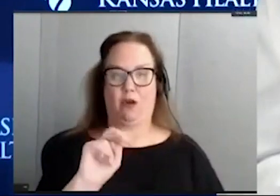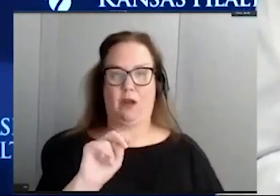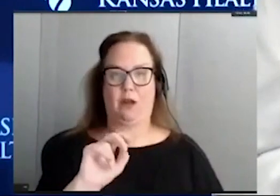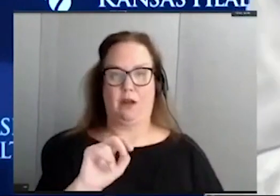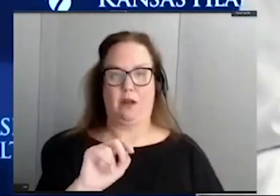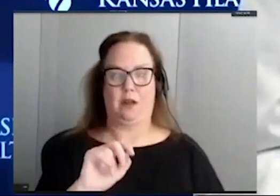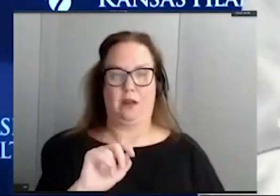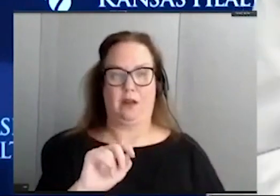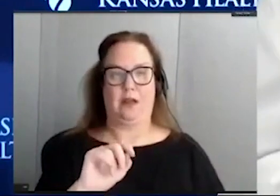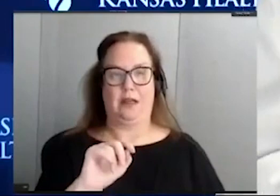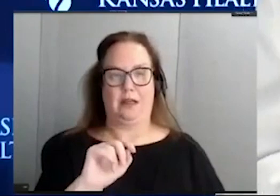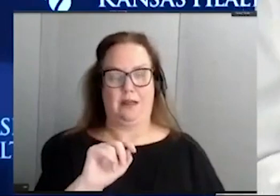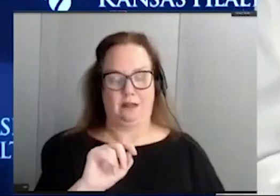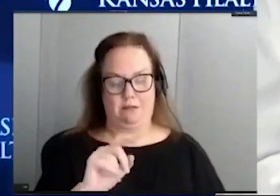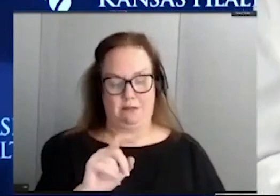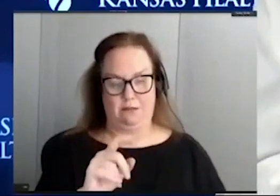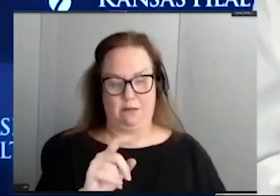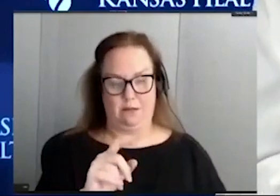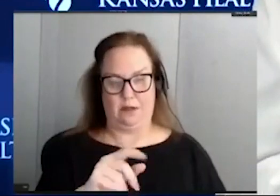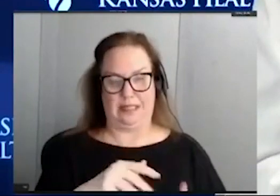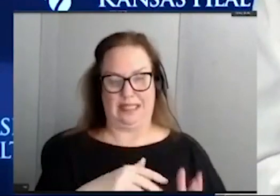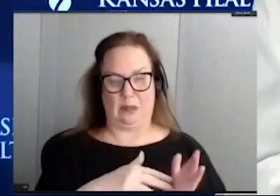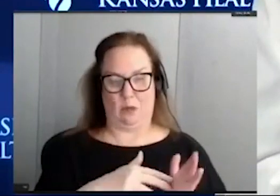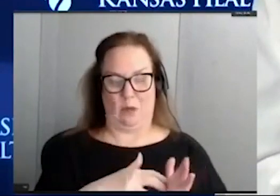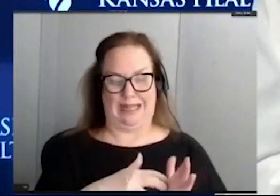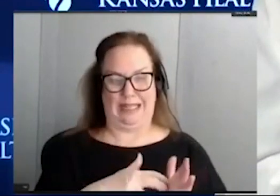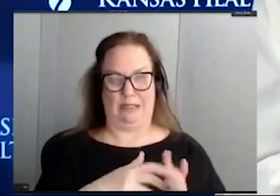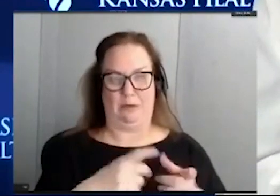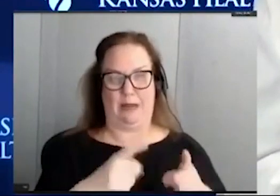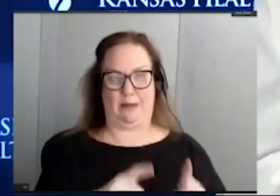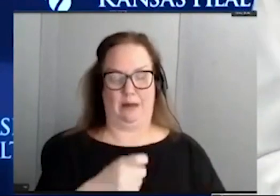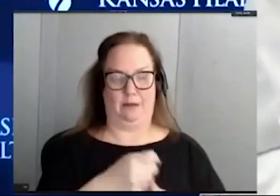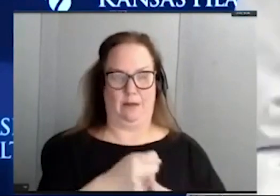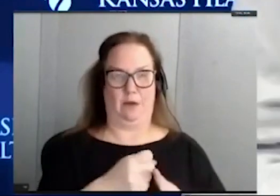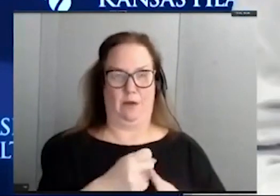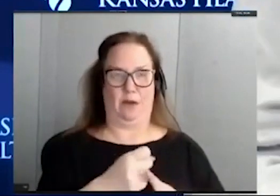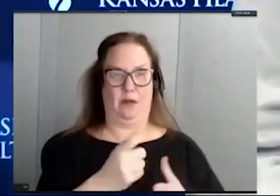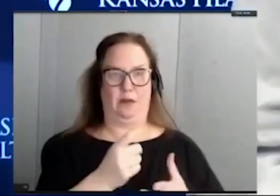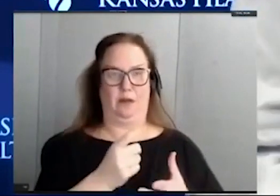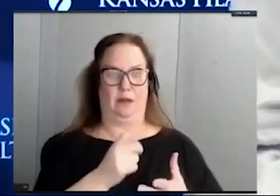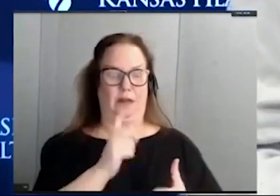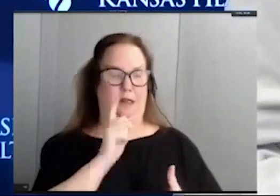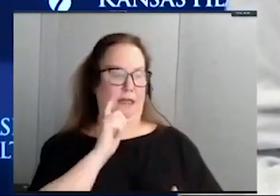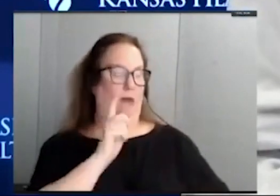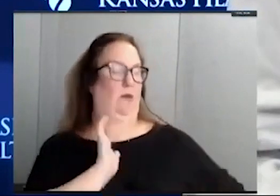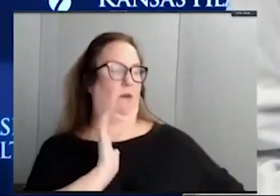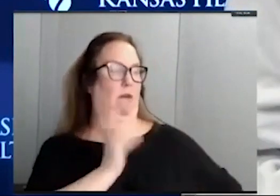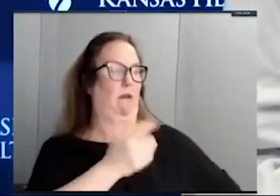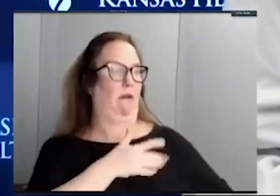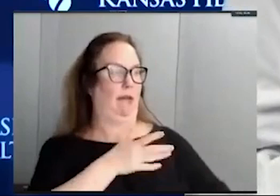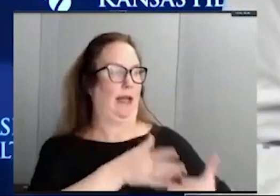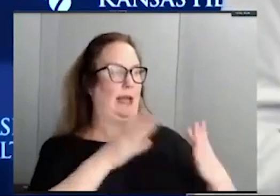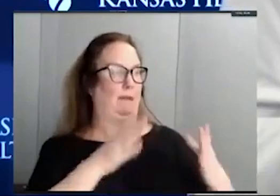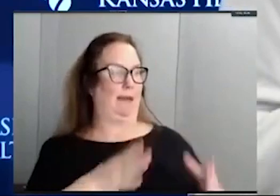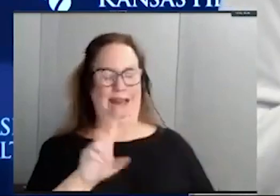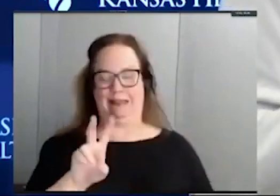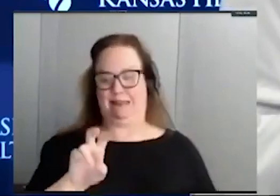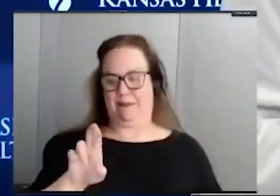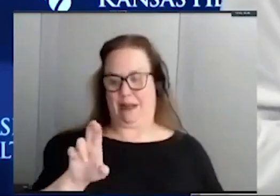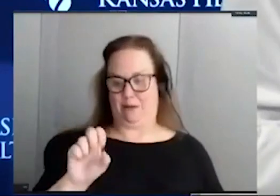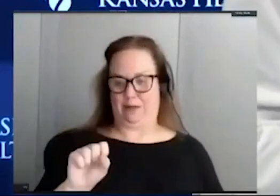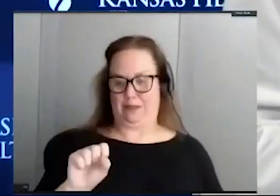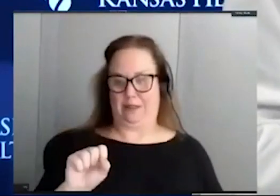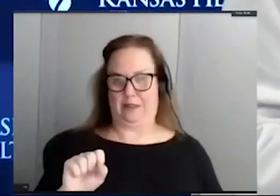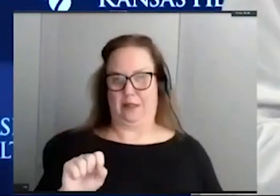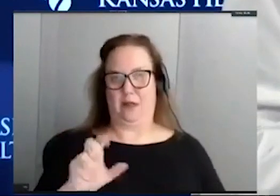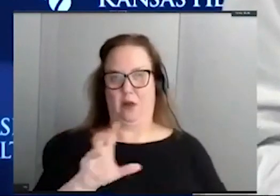well. What would this weakness have brought to us? This fact that we want to treat each other as the enemy instead of the virus as the enemy. I think we should learn